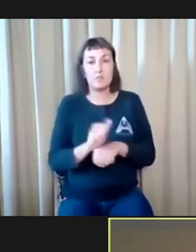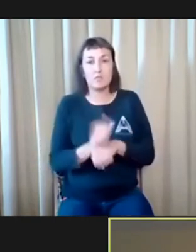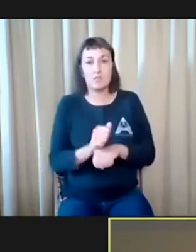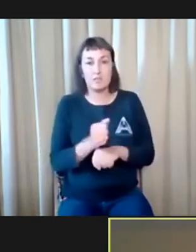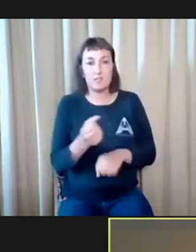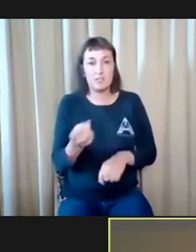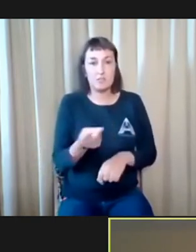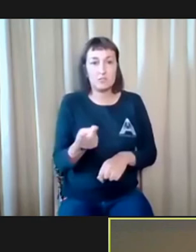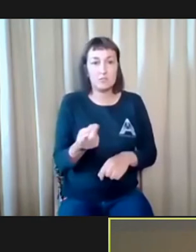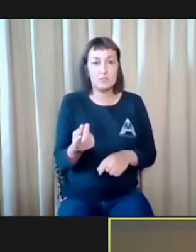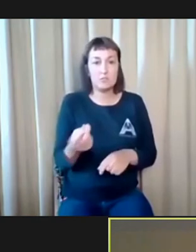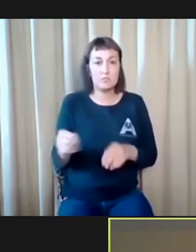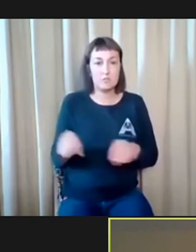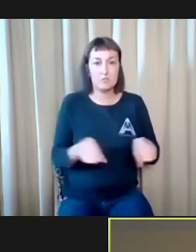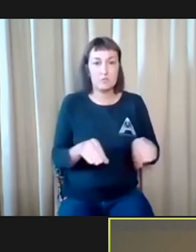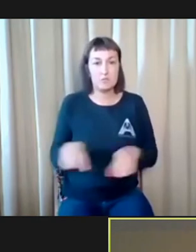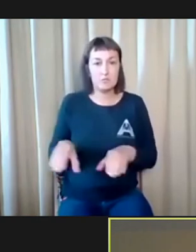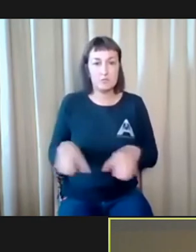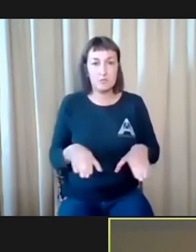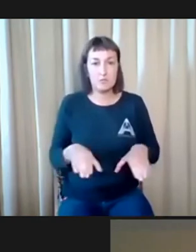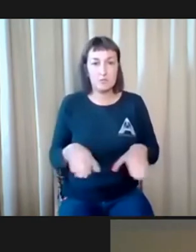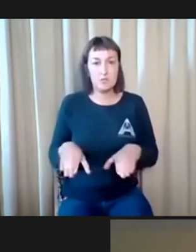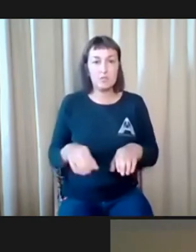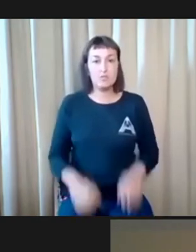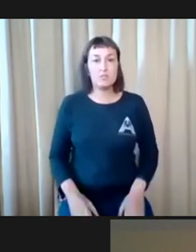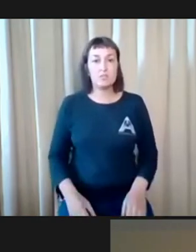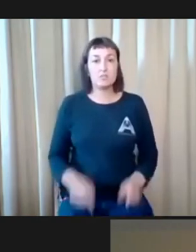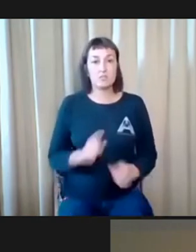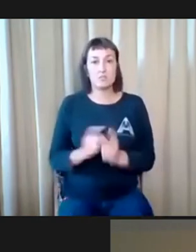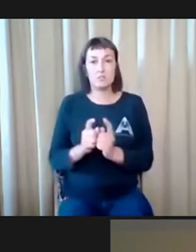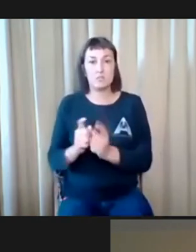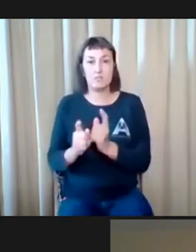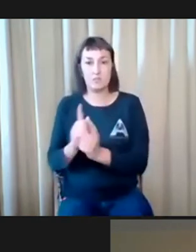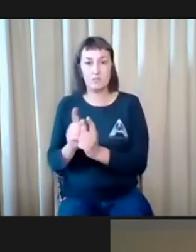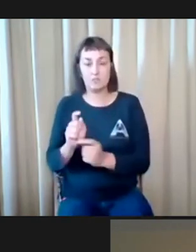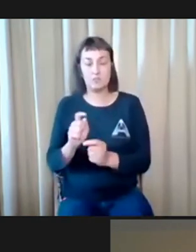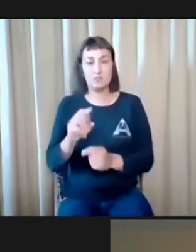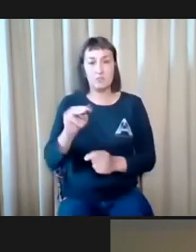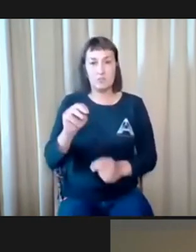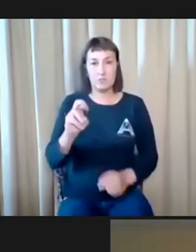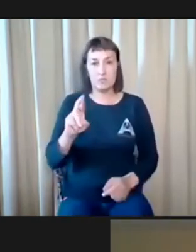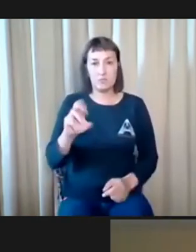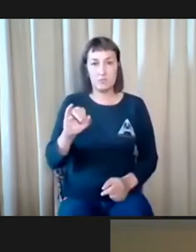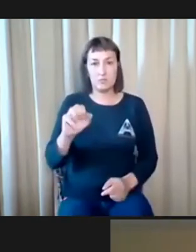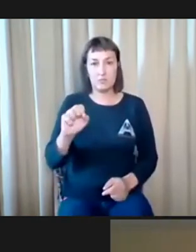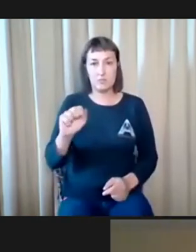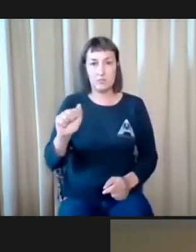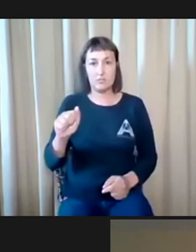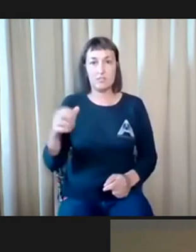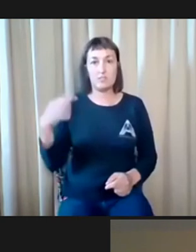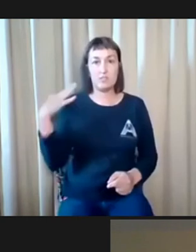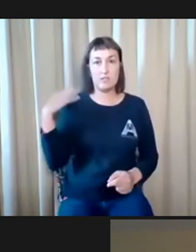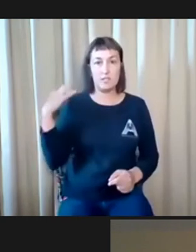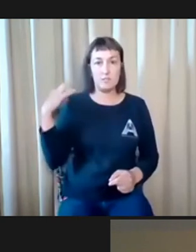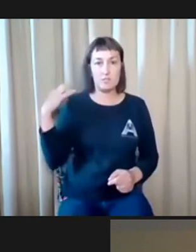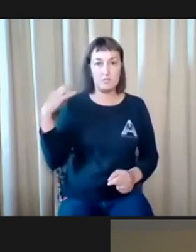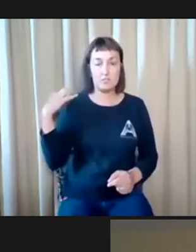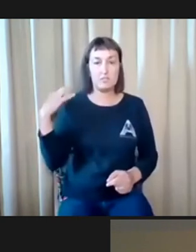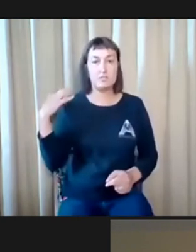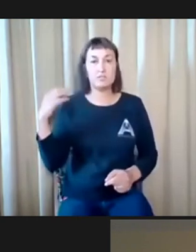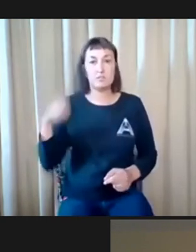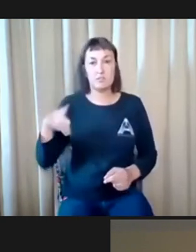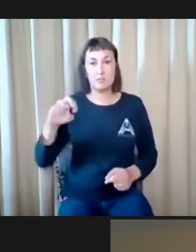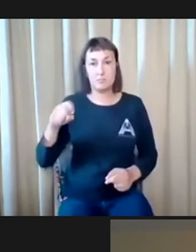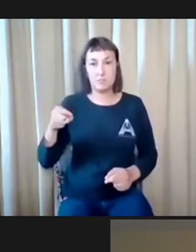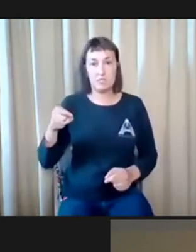you. And I want to introduce Marissa real quickly. She is an Apex Protection Project volunteer, and she'll be doing the interpreting